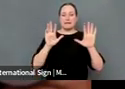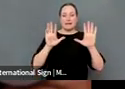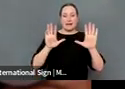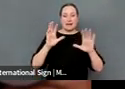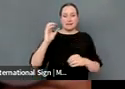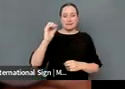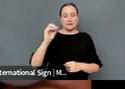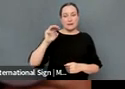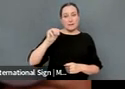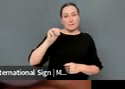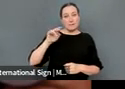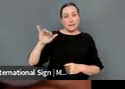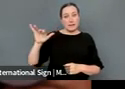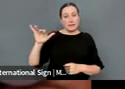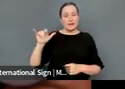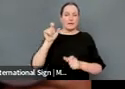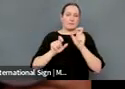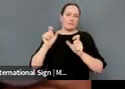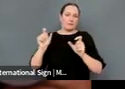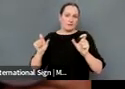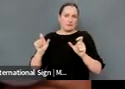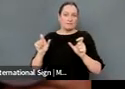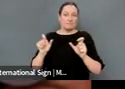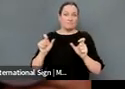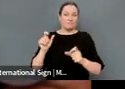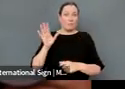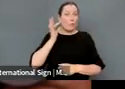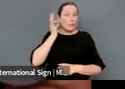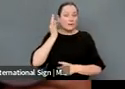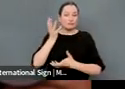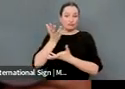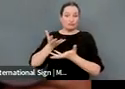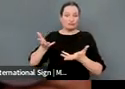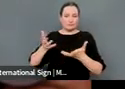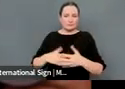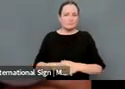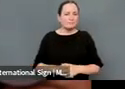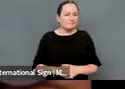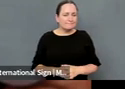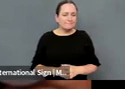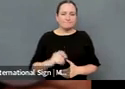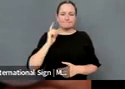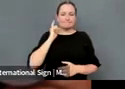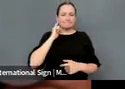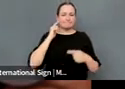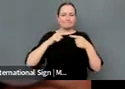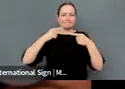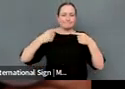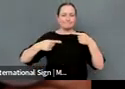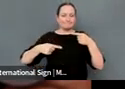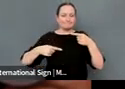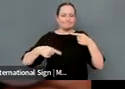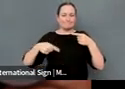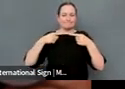We perform the function of representing Vietnamese women and mobilizing